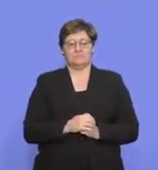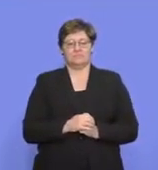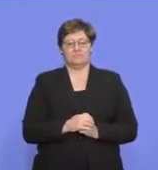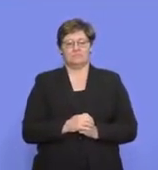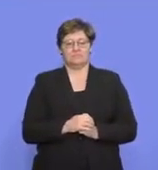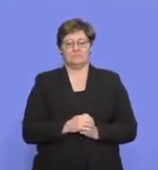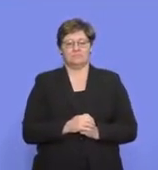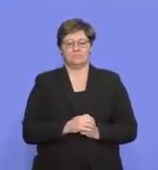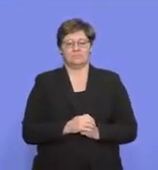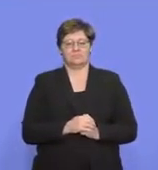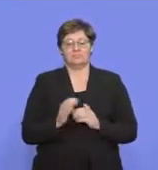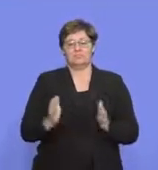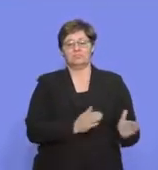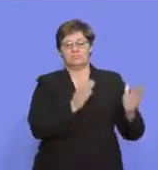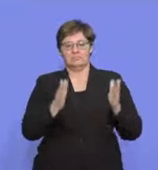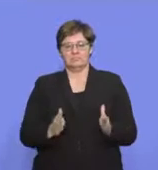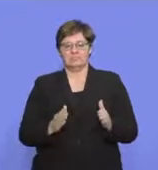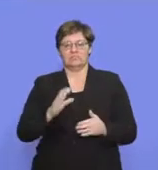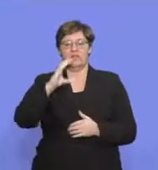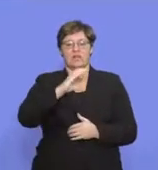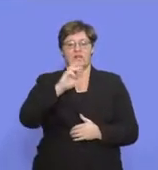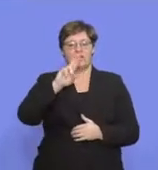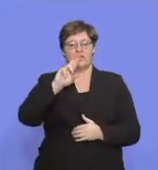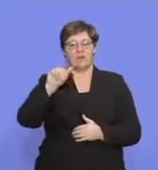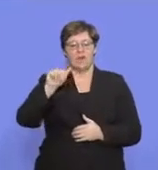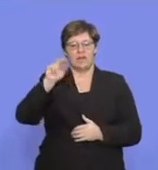Next is the cranium. Now,